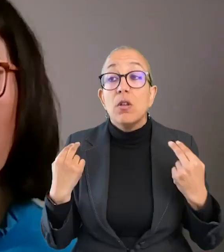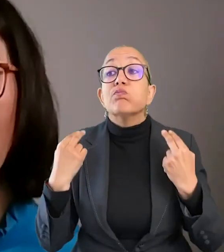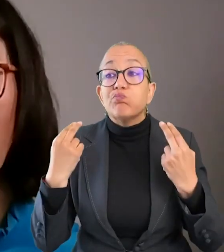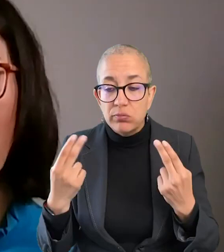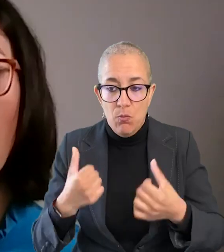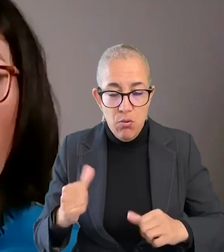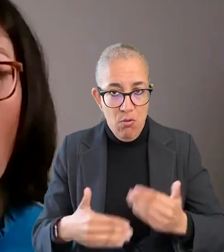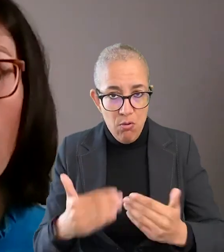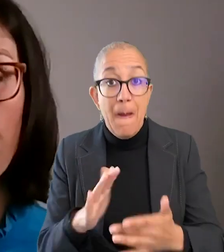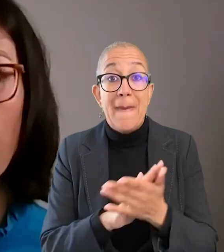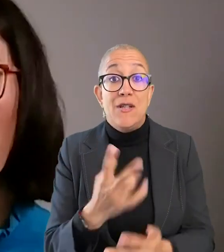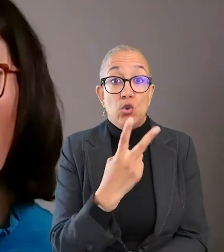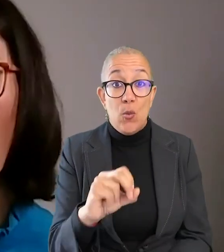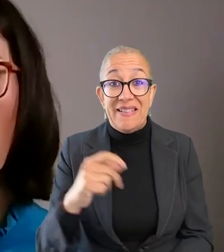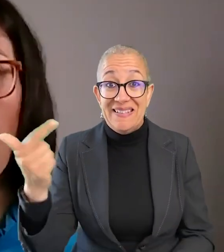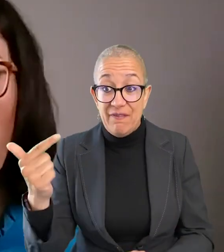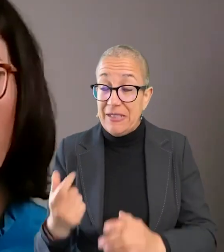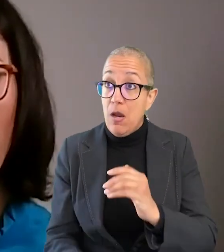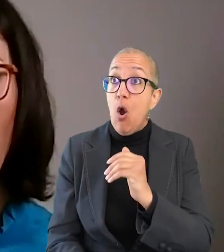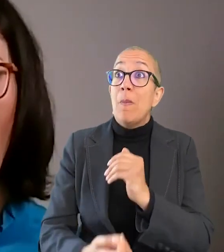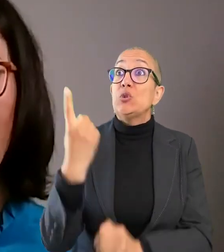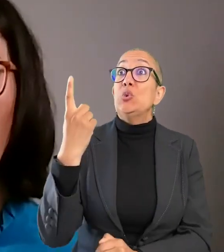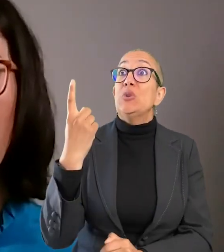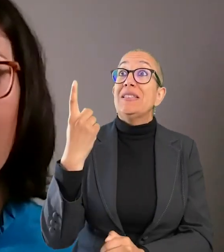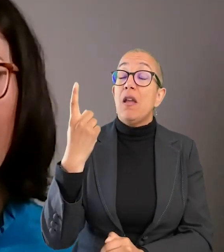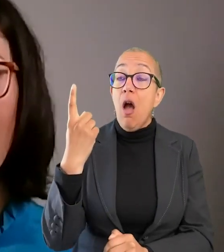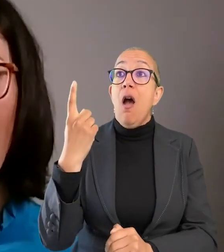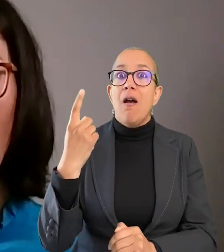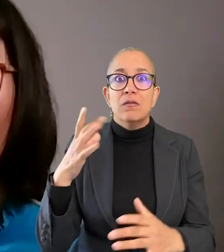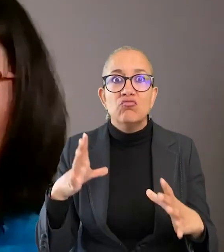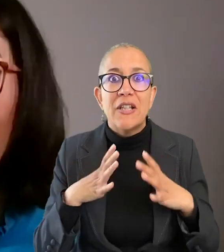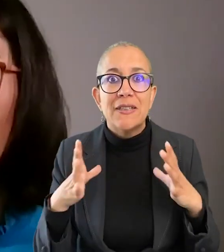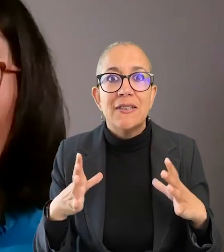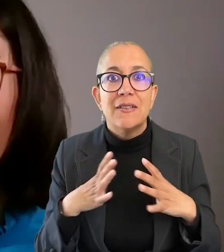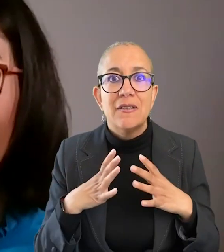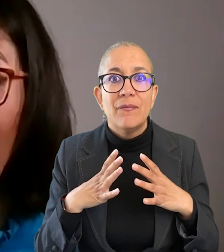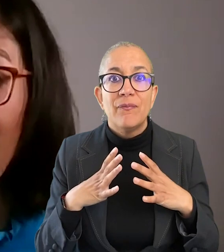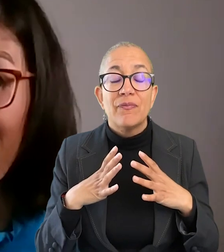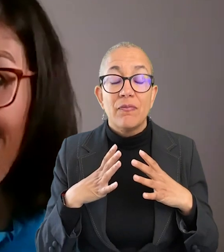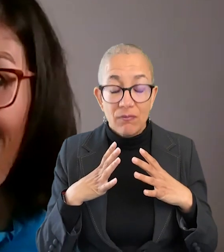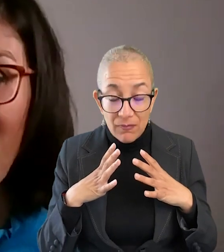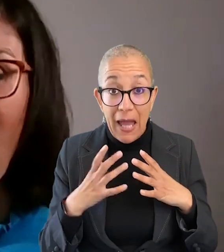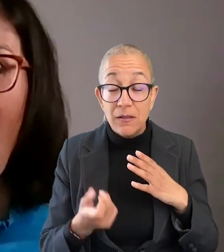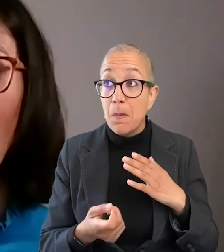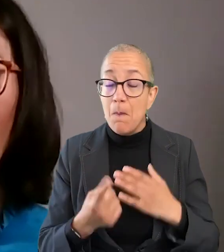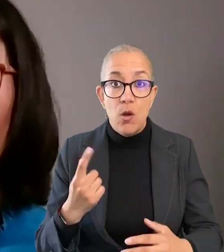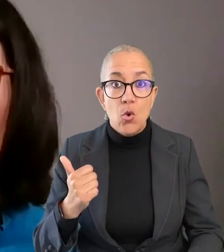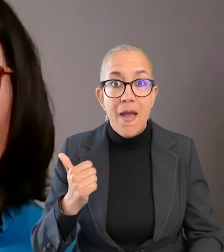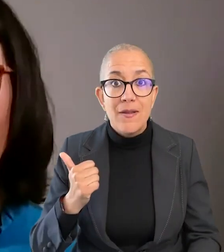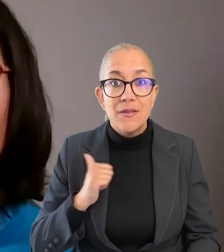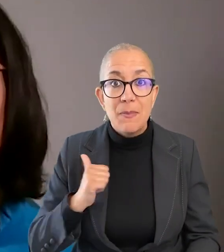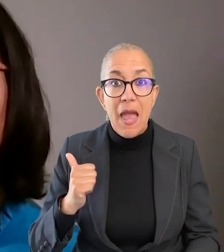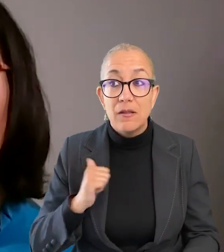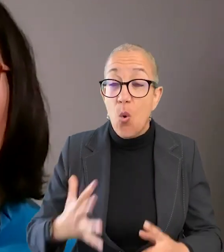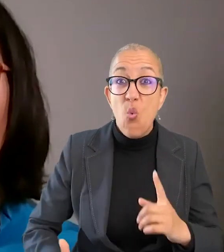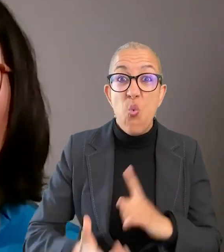meant was in 2017, when that opportunity arose, I was ready. And we did, quite unexpectedly, I should say, won the